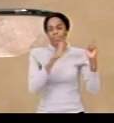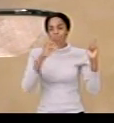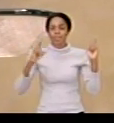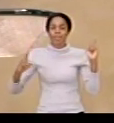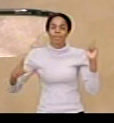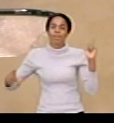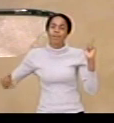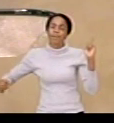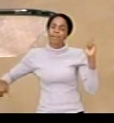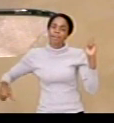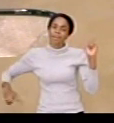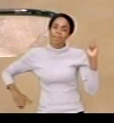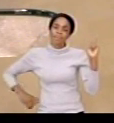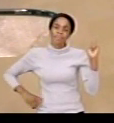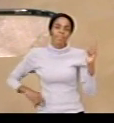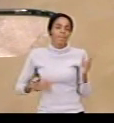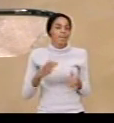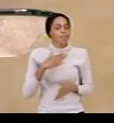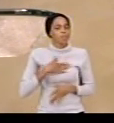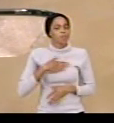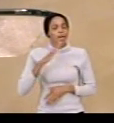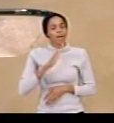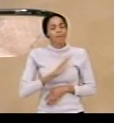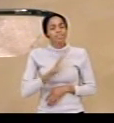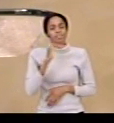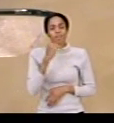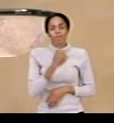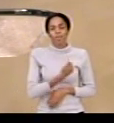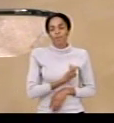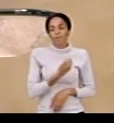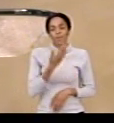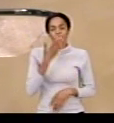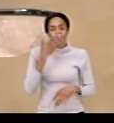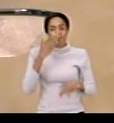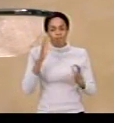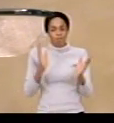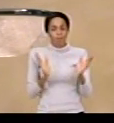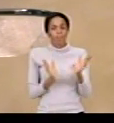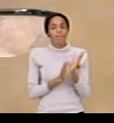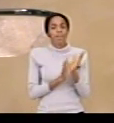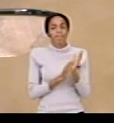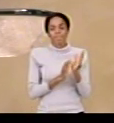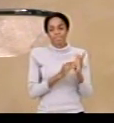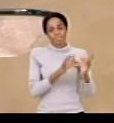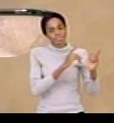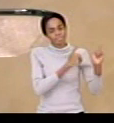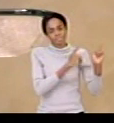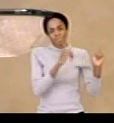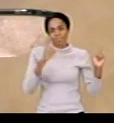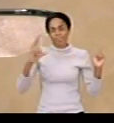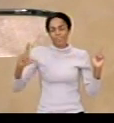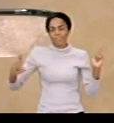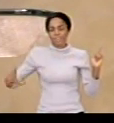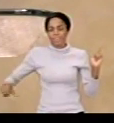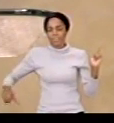Praise the Lord, my soul, my soul. Praise the